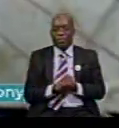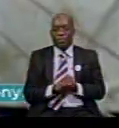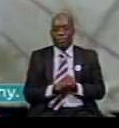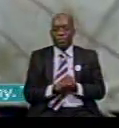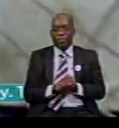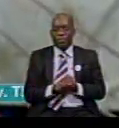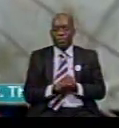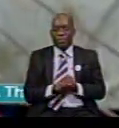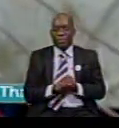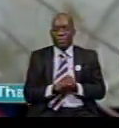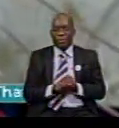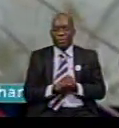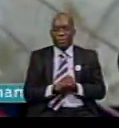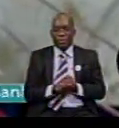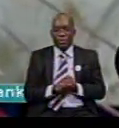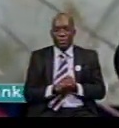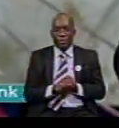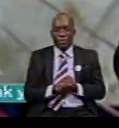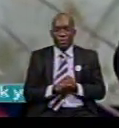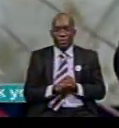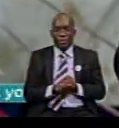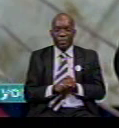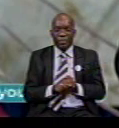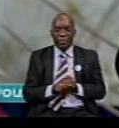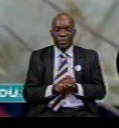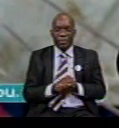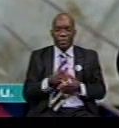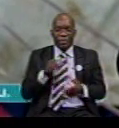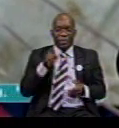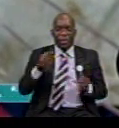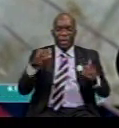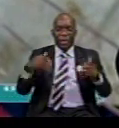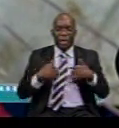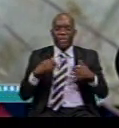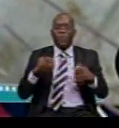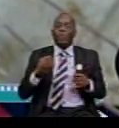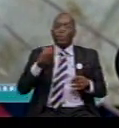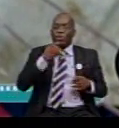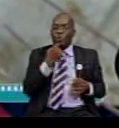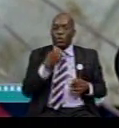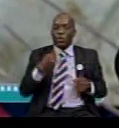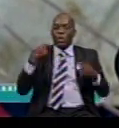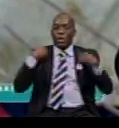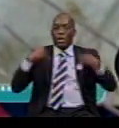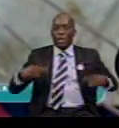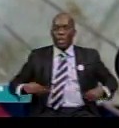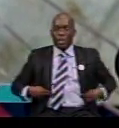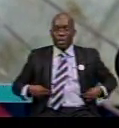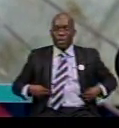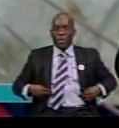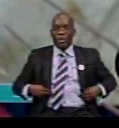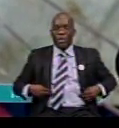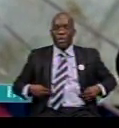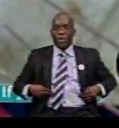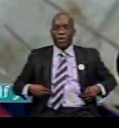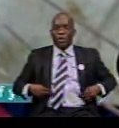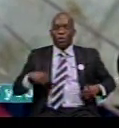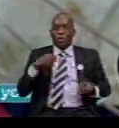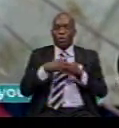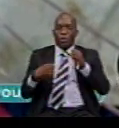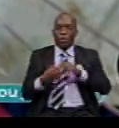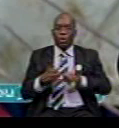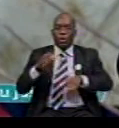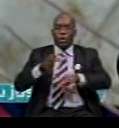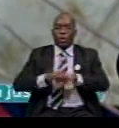I have a lot of serious health issues, and at the right of my chest, I discover